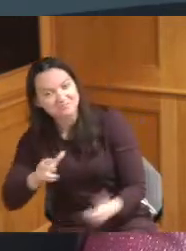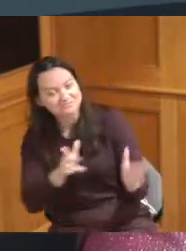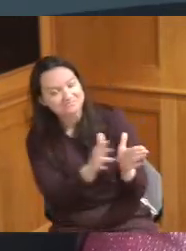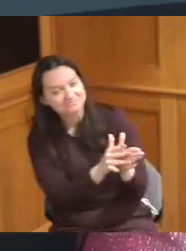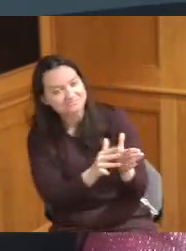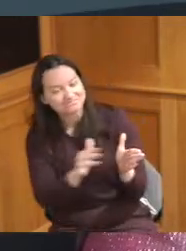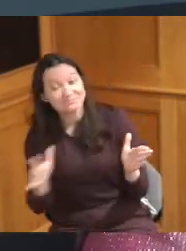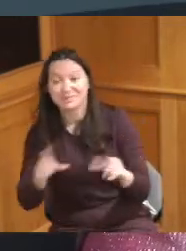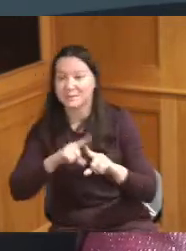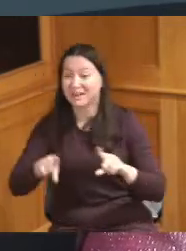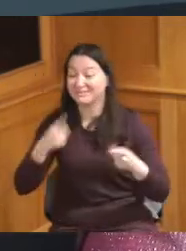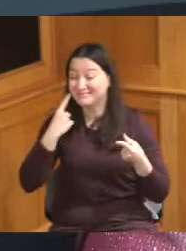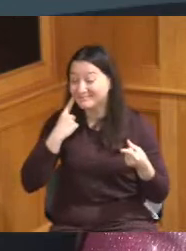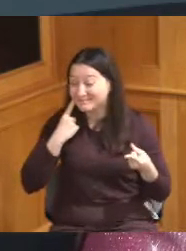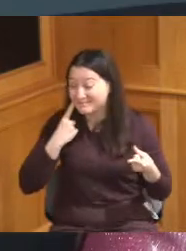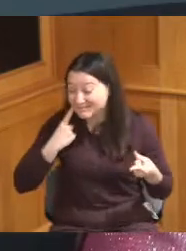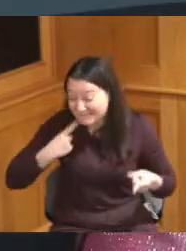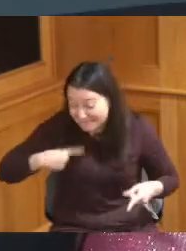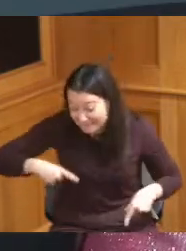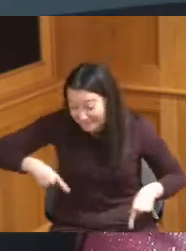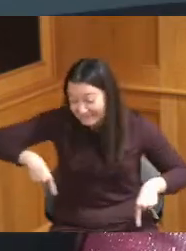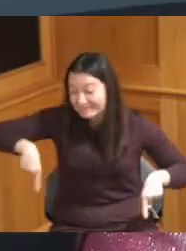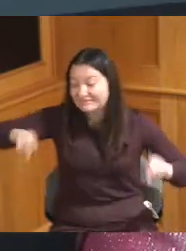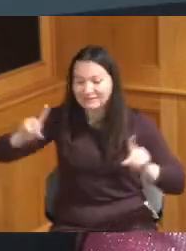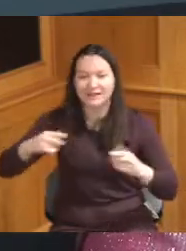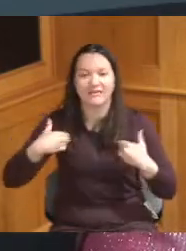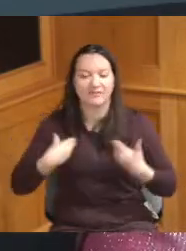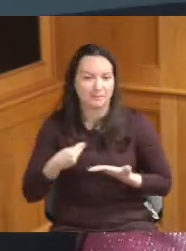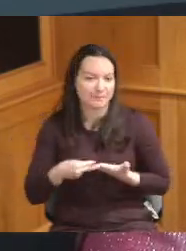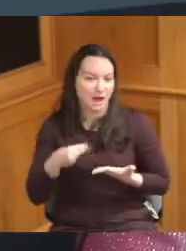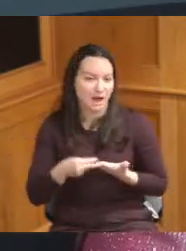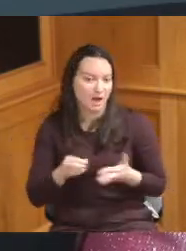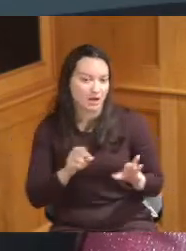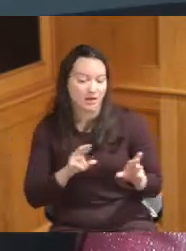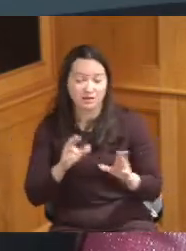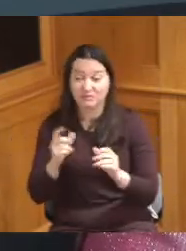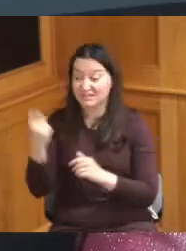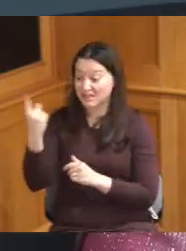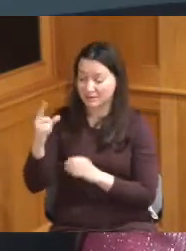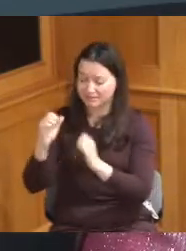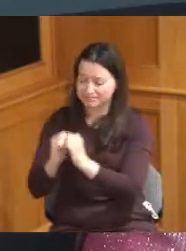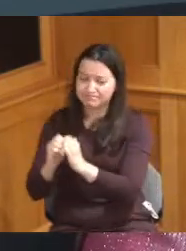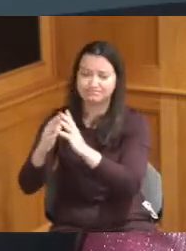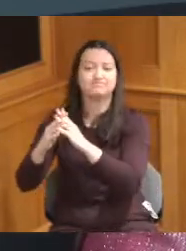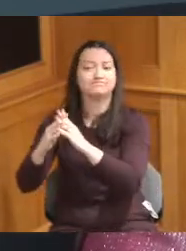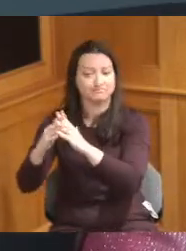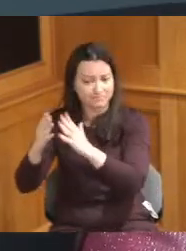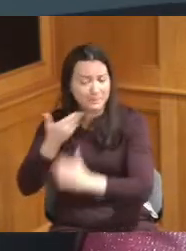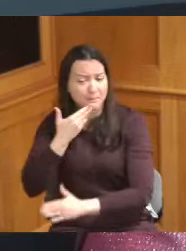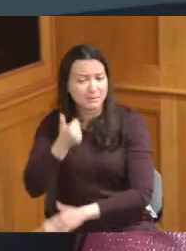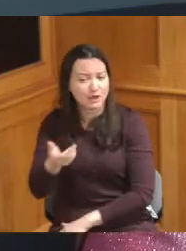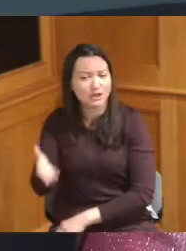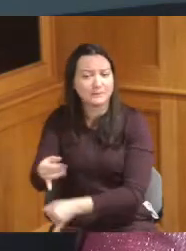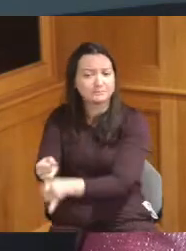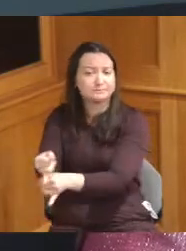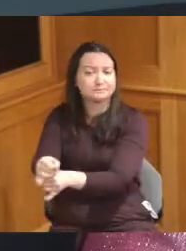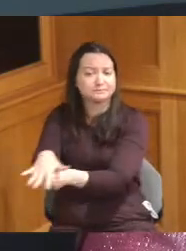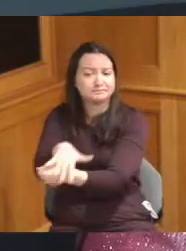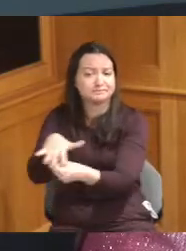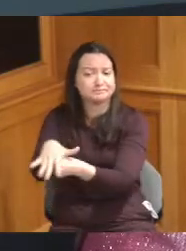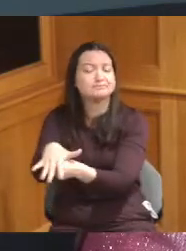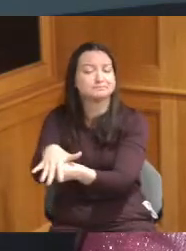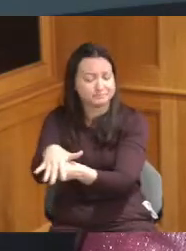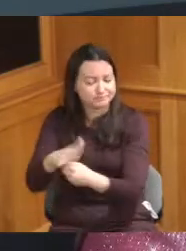2023, but at least we got it done. We got the funding, and it will happen, and something even greater will be on that site. So I was